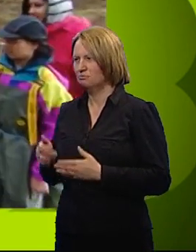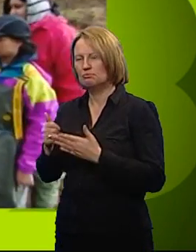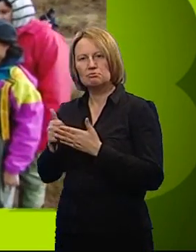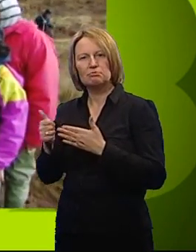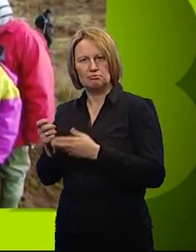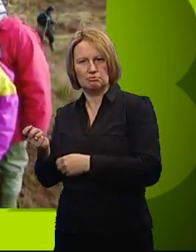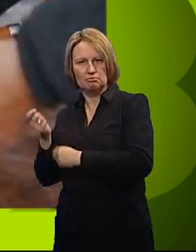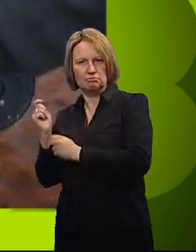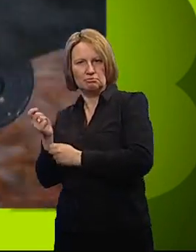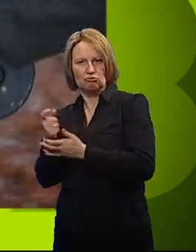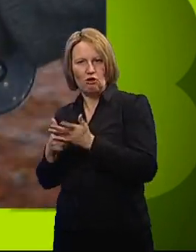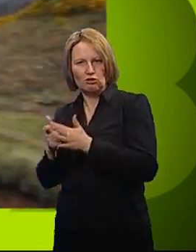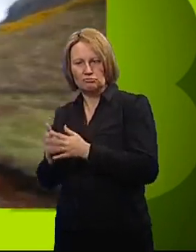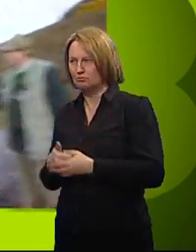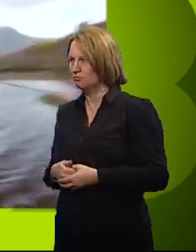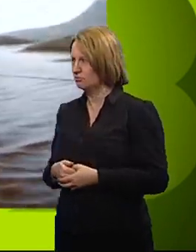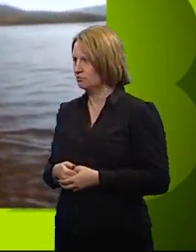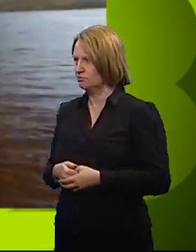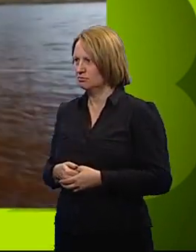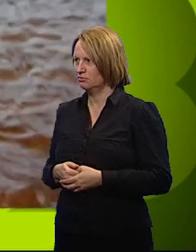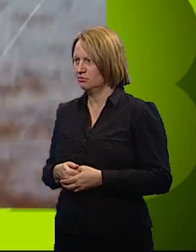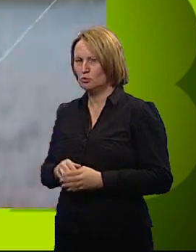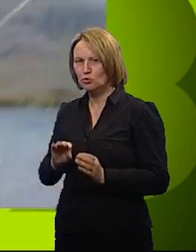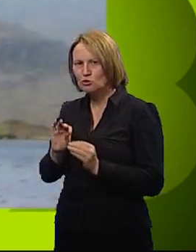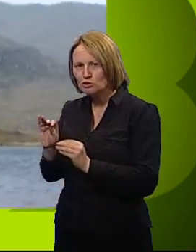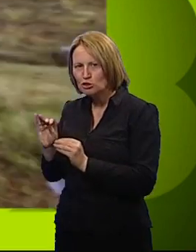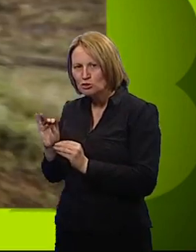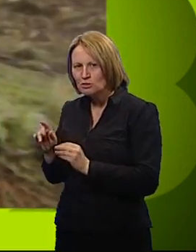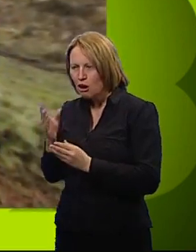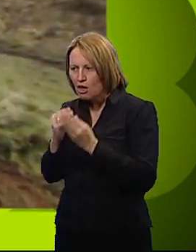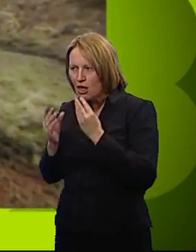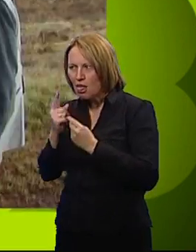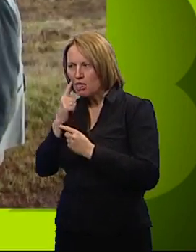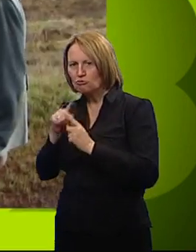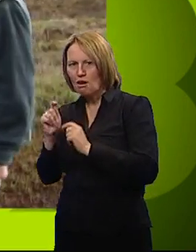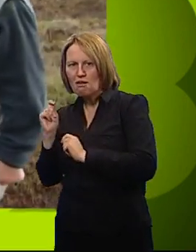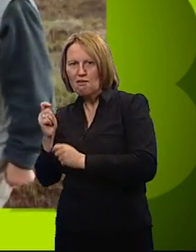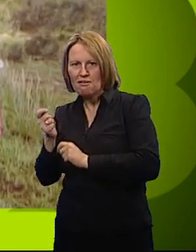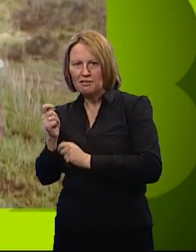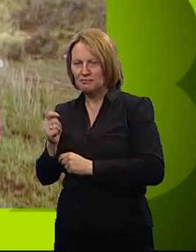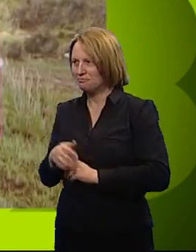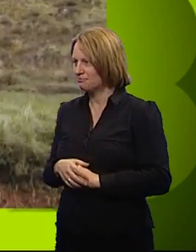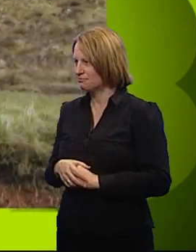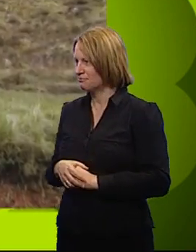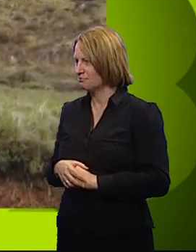is a typical trout fishing rod. So, after a short demo, they each step up to give it a go.